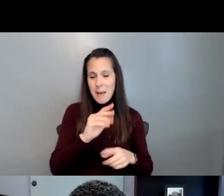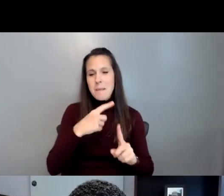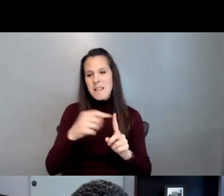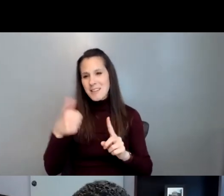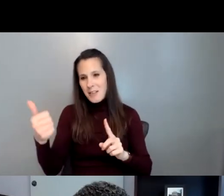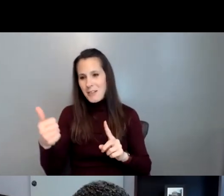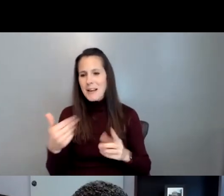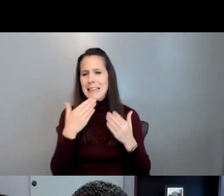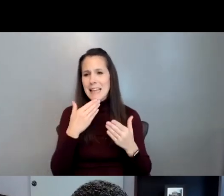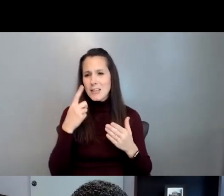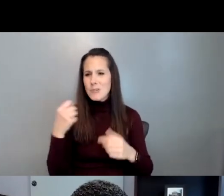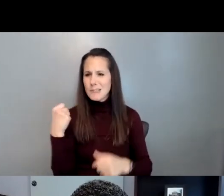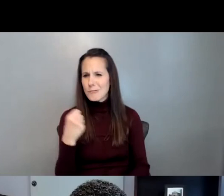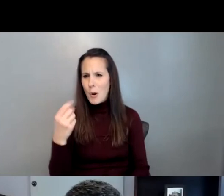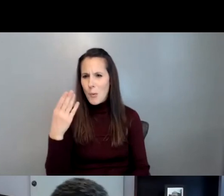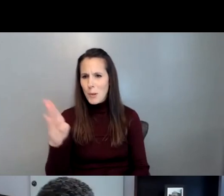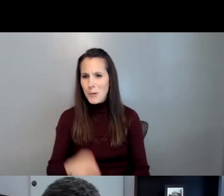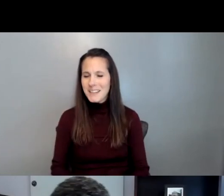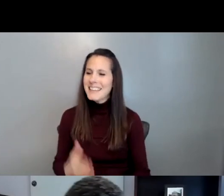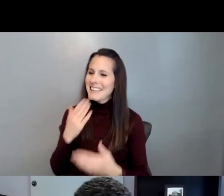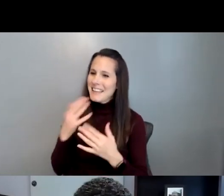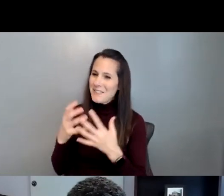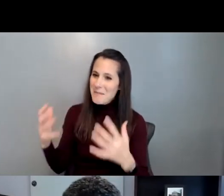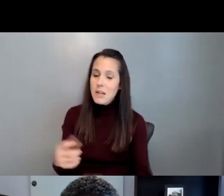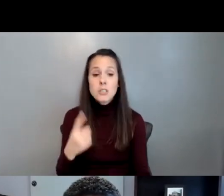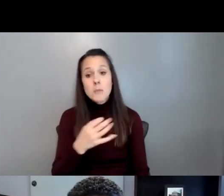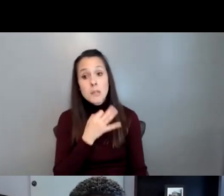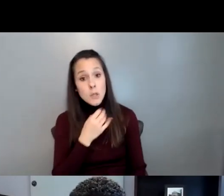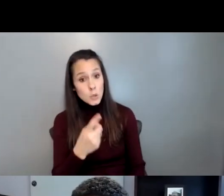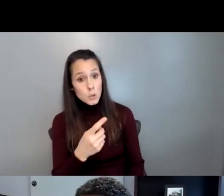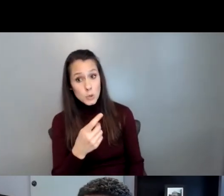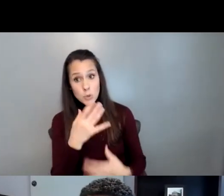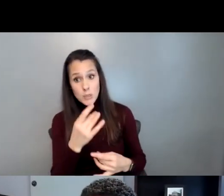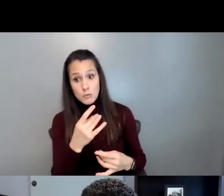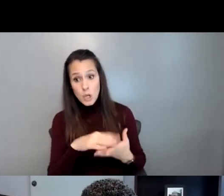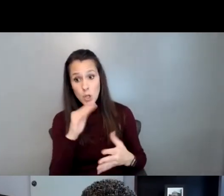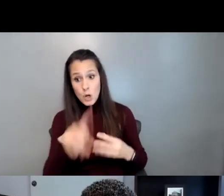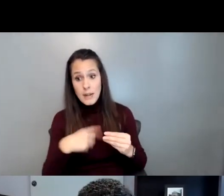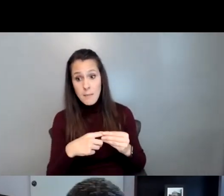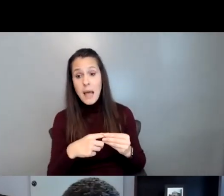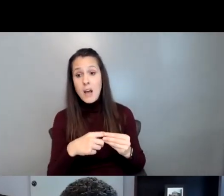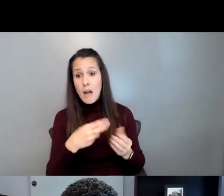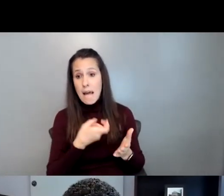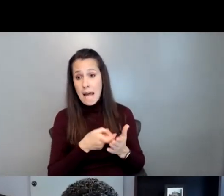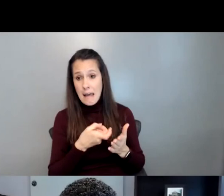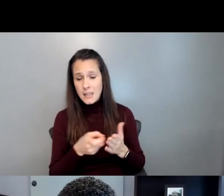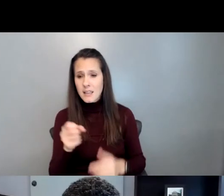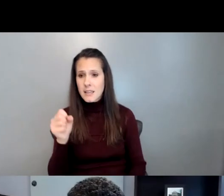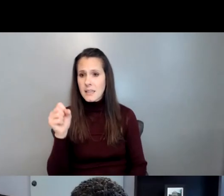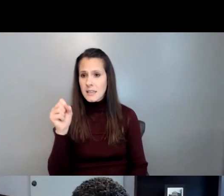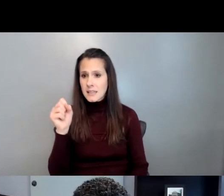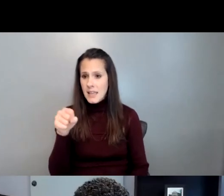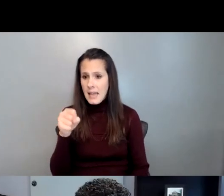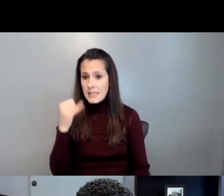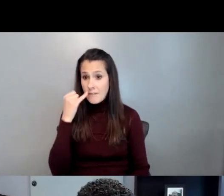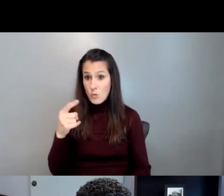go blue. Thank you very much. So someone asked if I'm interested in learning about blind hockey, and I would say absolutely yes. If you are in this area, then